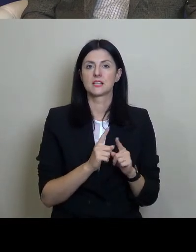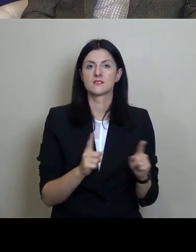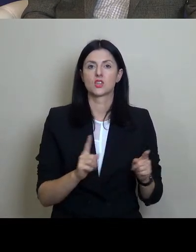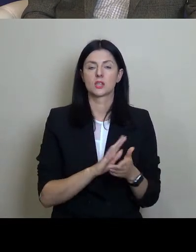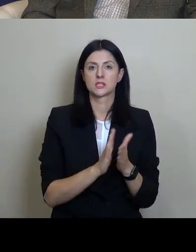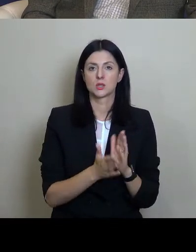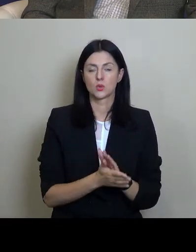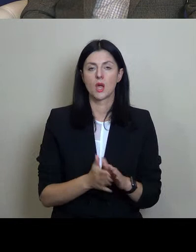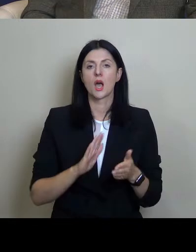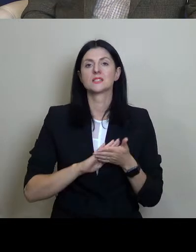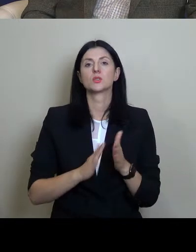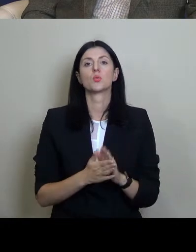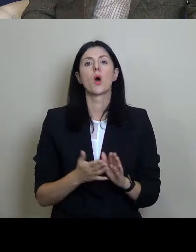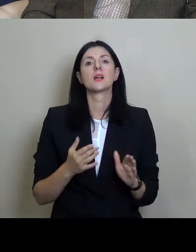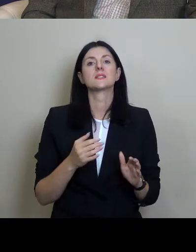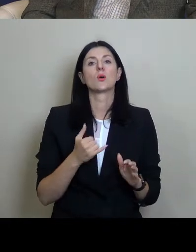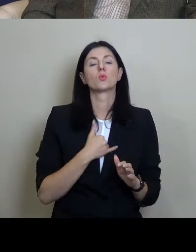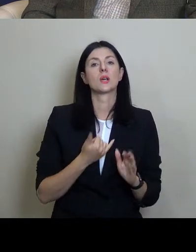We have to,